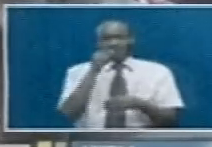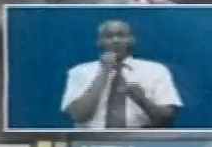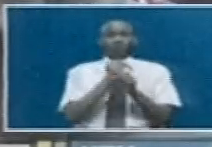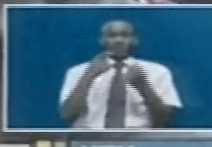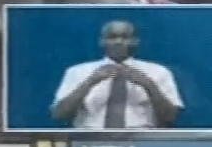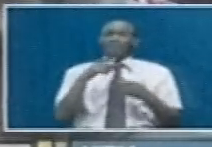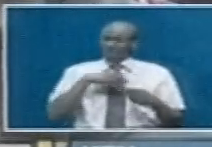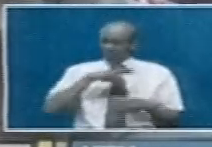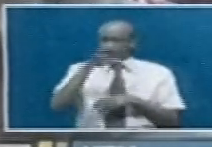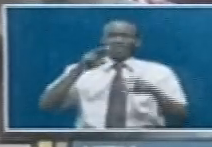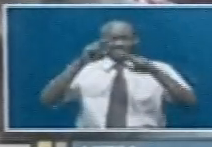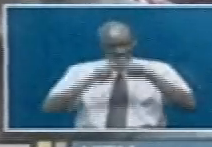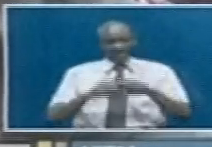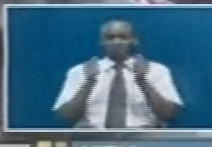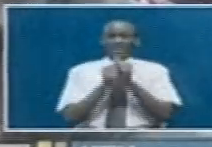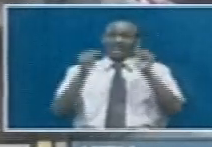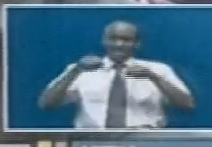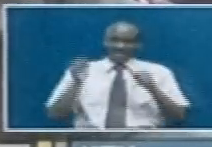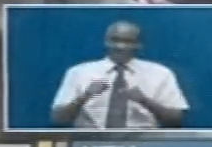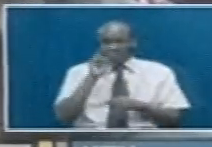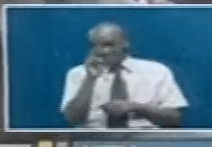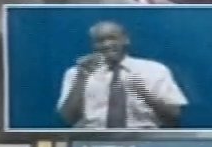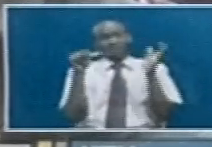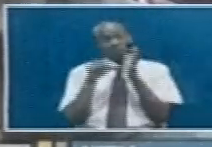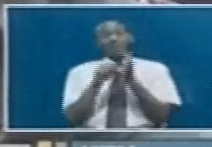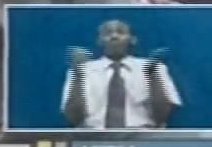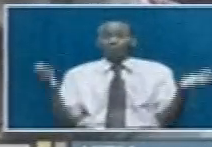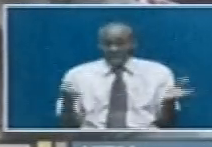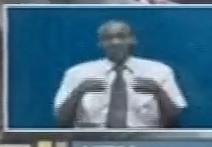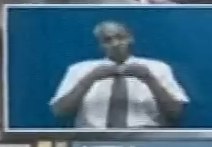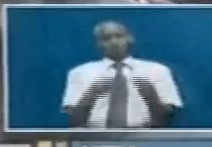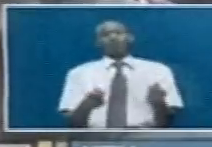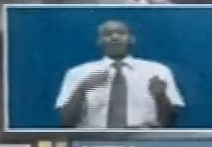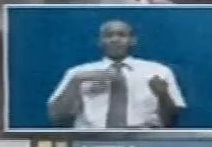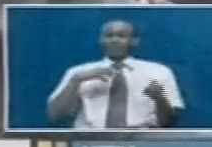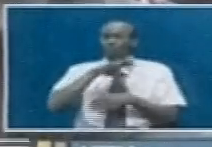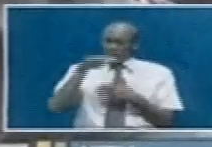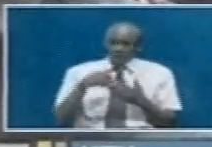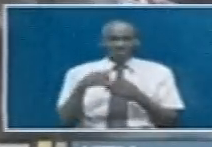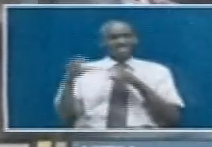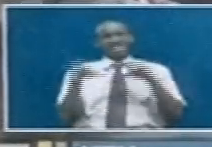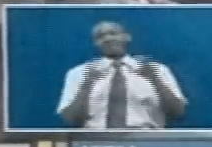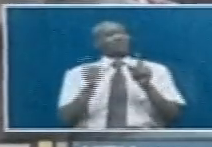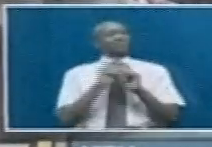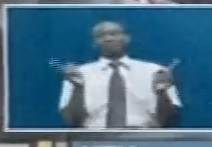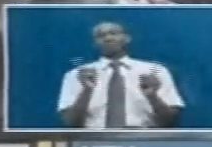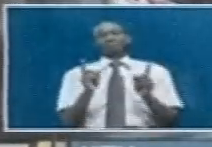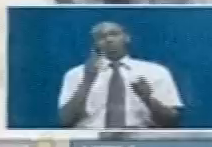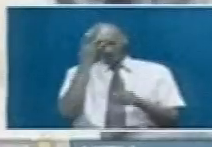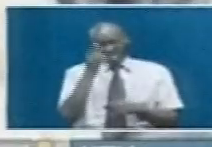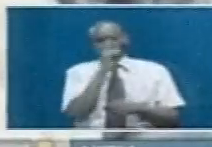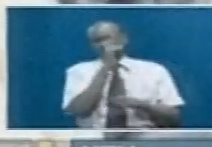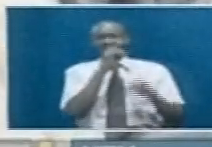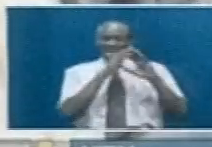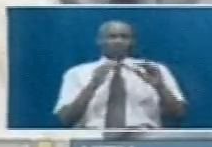tunataka watu wakae chini wakubaliane, tuone mali kuna makosa rekebishwe ili watu wote wasidhulumiwe kwa sababu ya mjengo